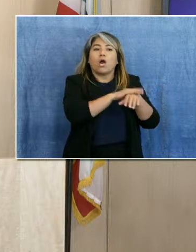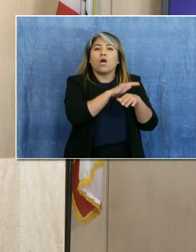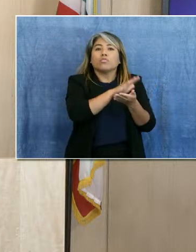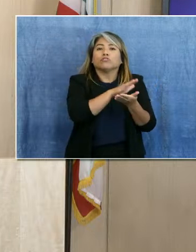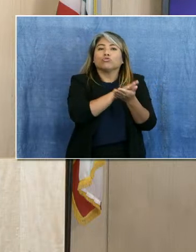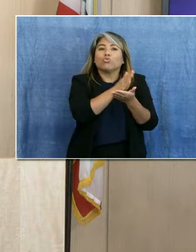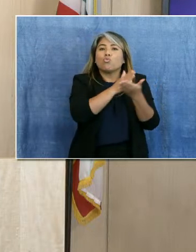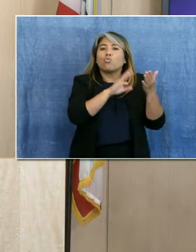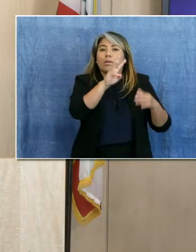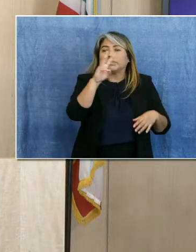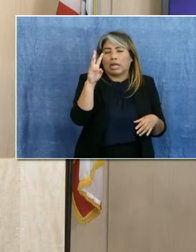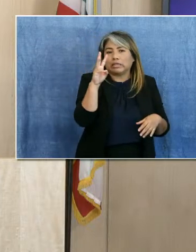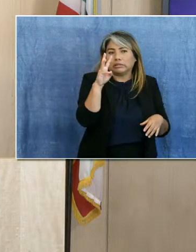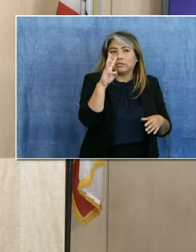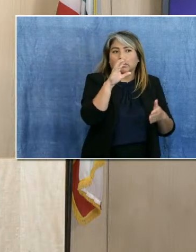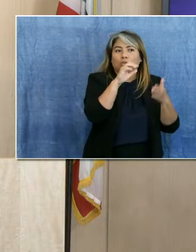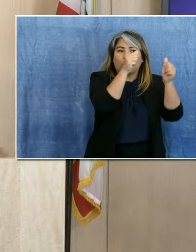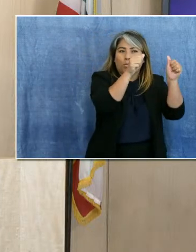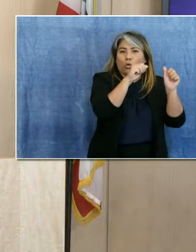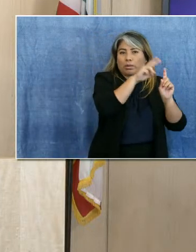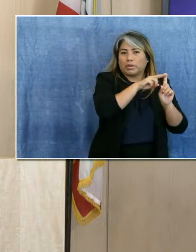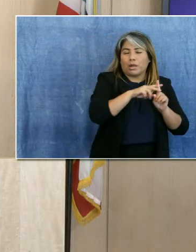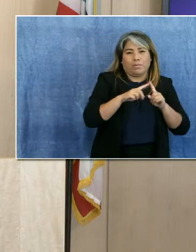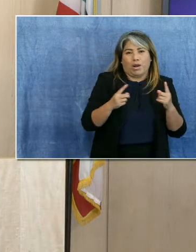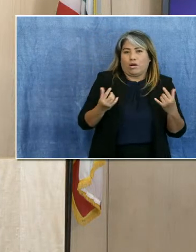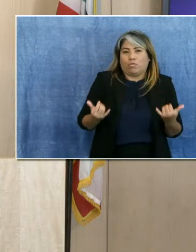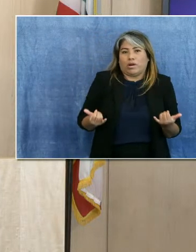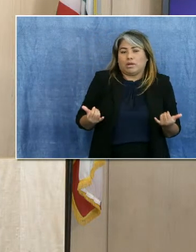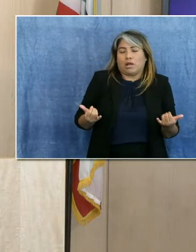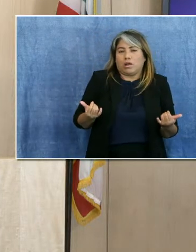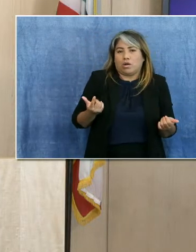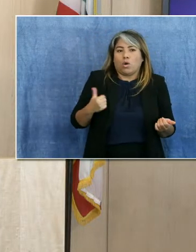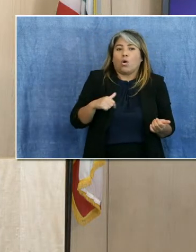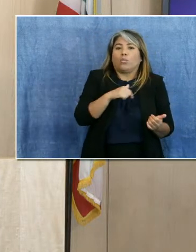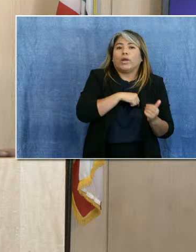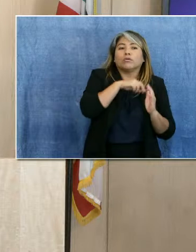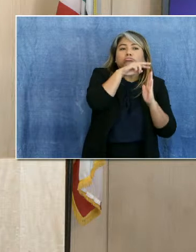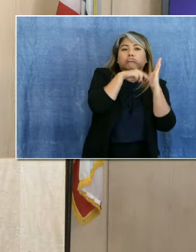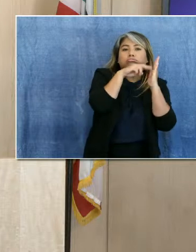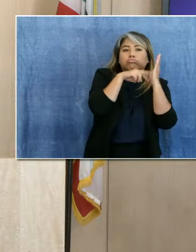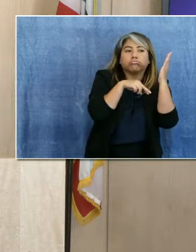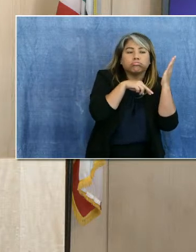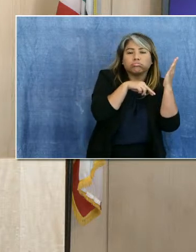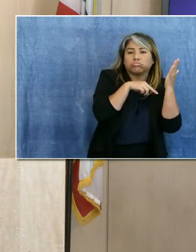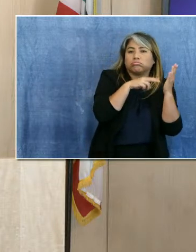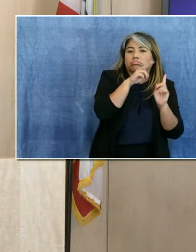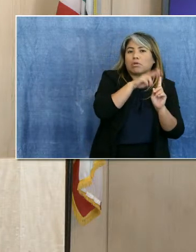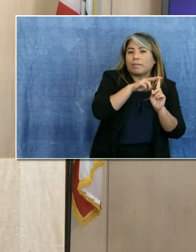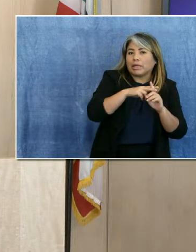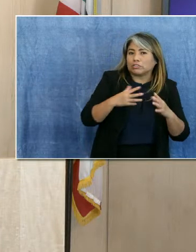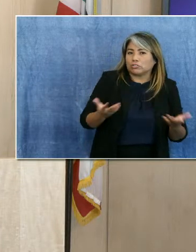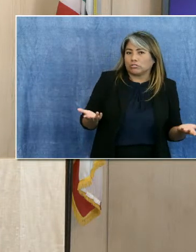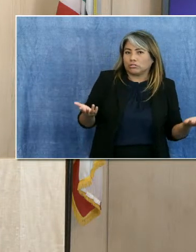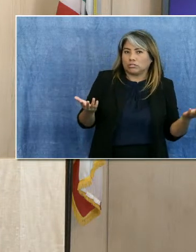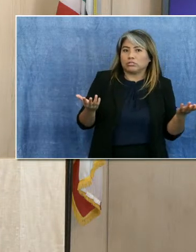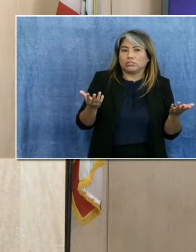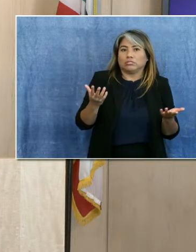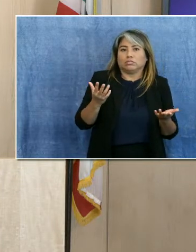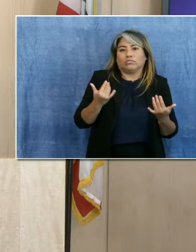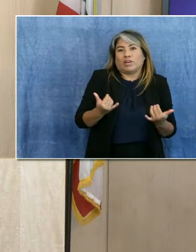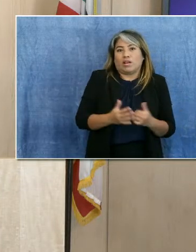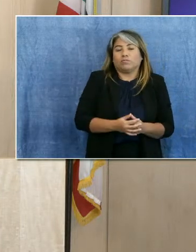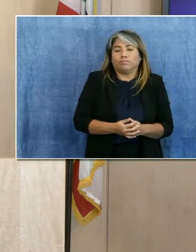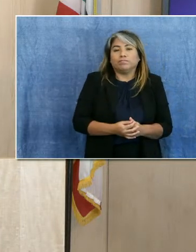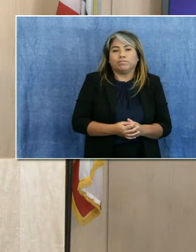website. But right now, we're in the process of reviewing the applications. So that is where we